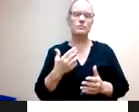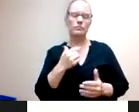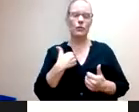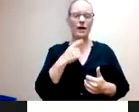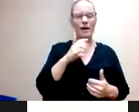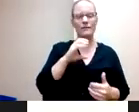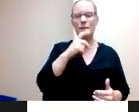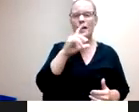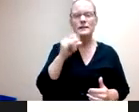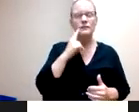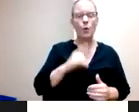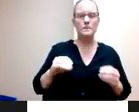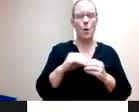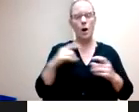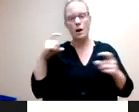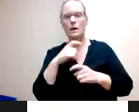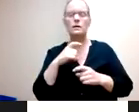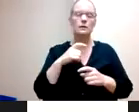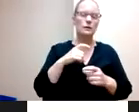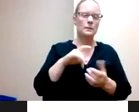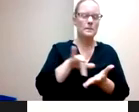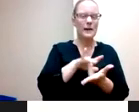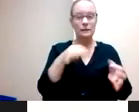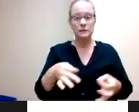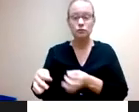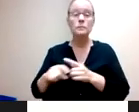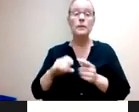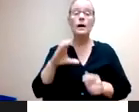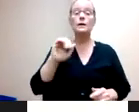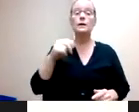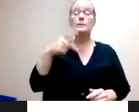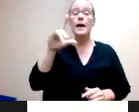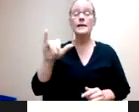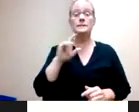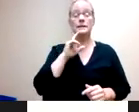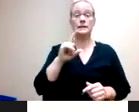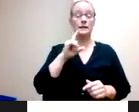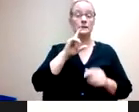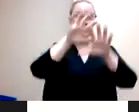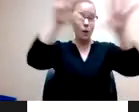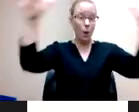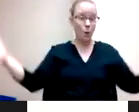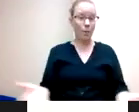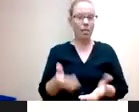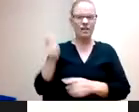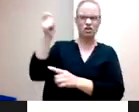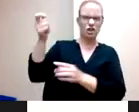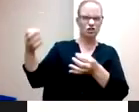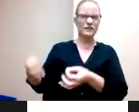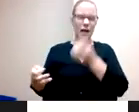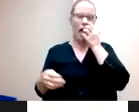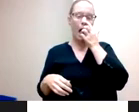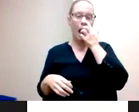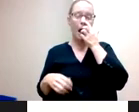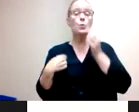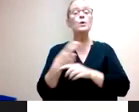more complicated medical decisions. Capacity is global. It's decided by a judge. We use the